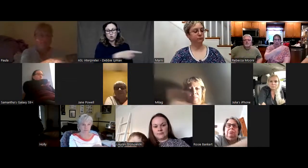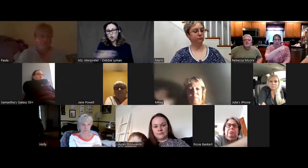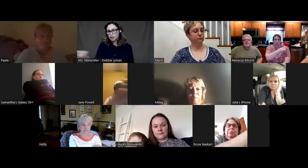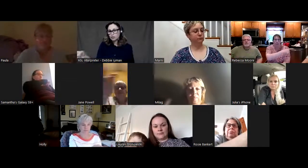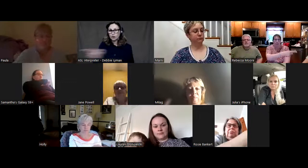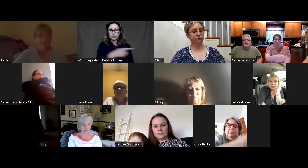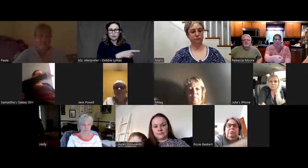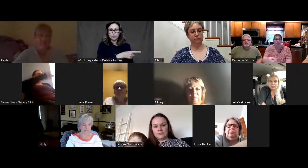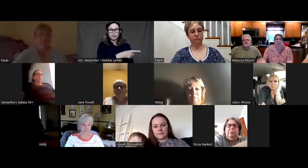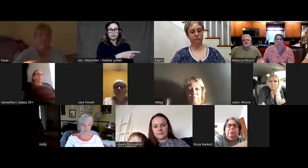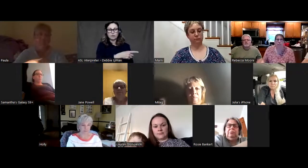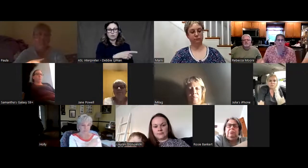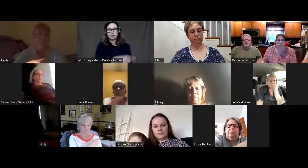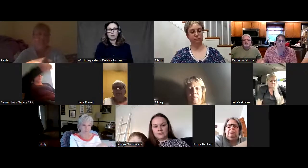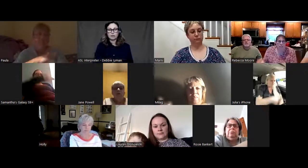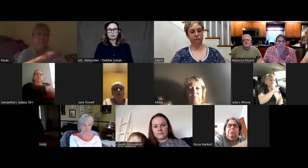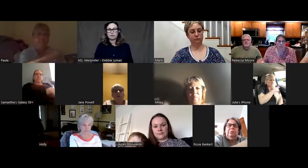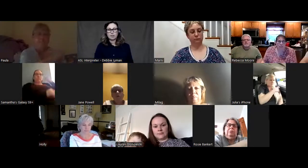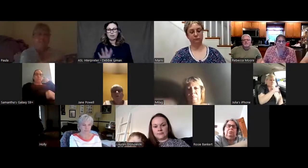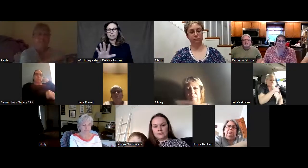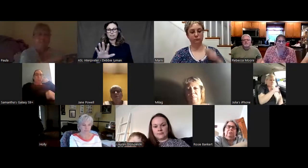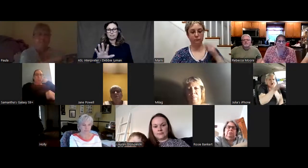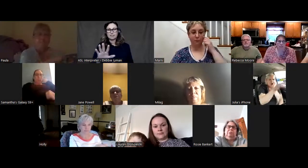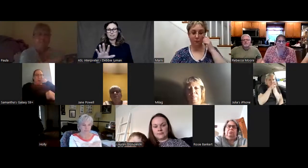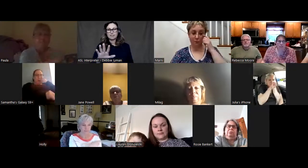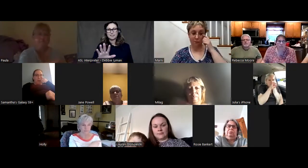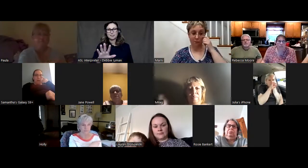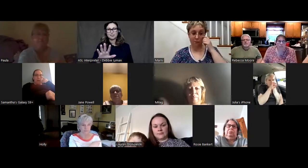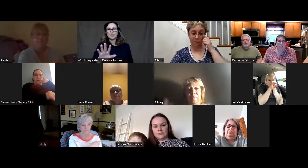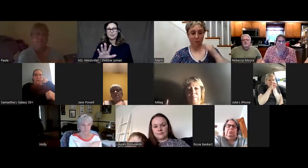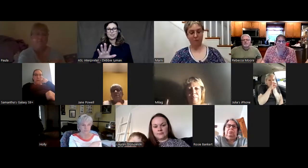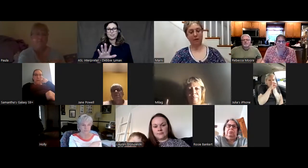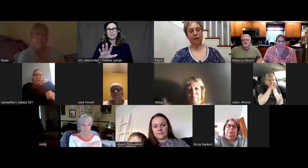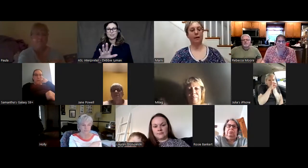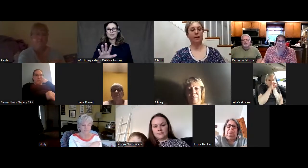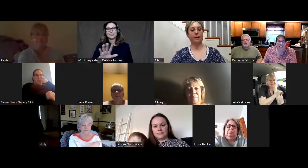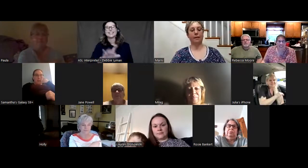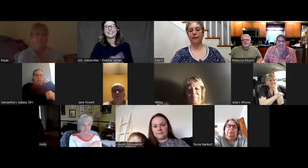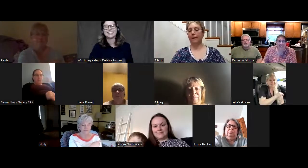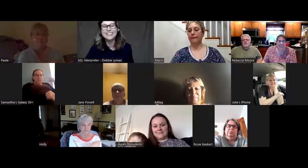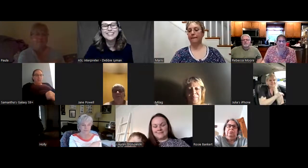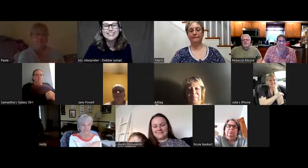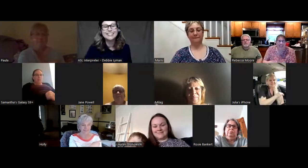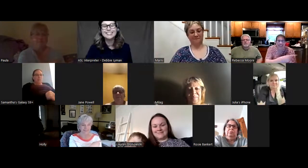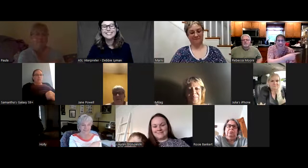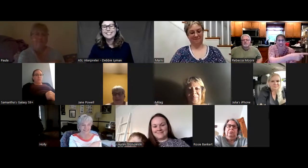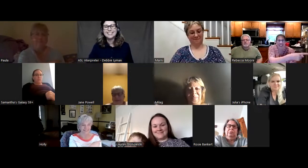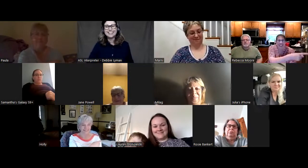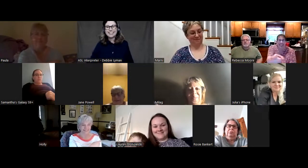you don't cross over in front of you. Or wait, sorry. You do cross over in front of you.